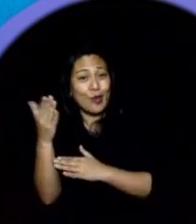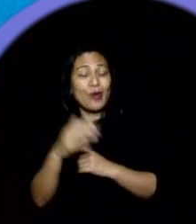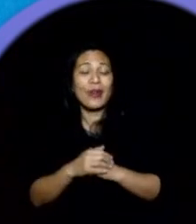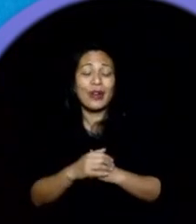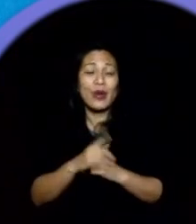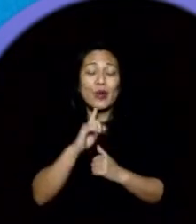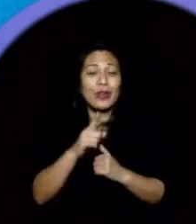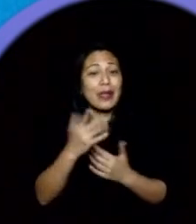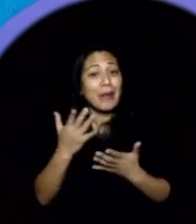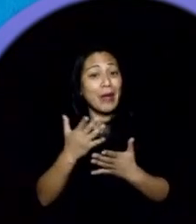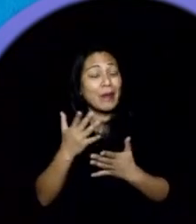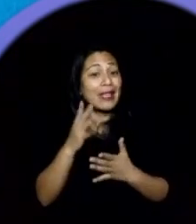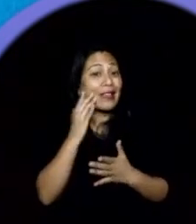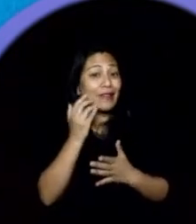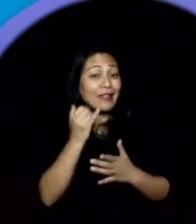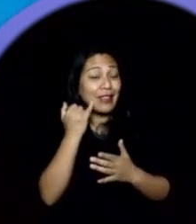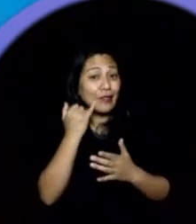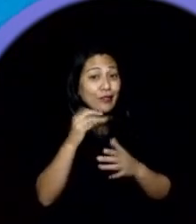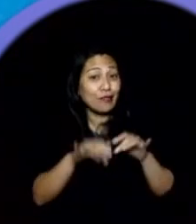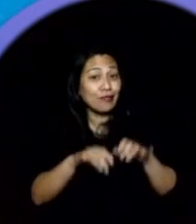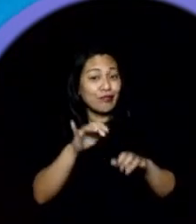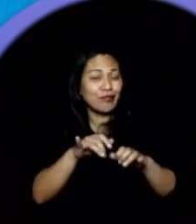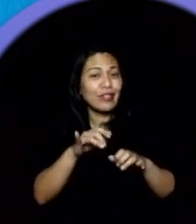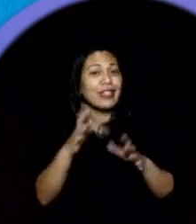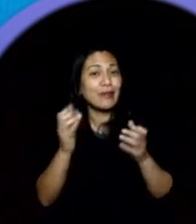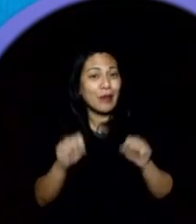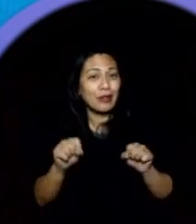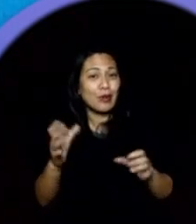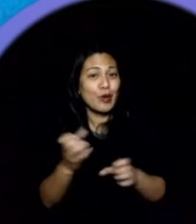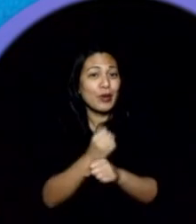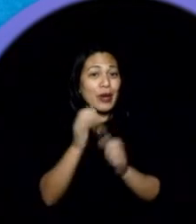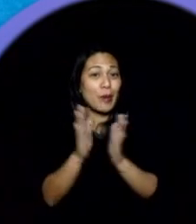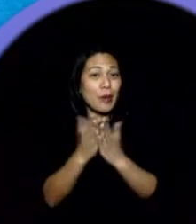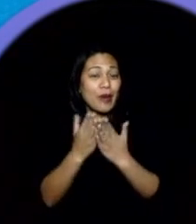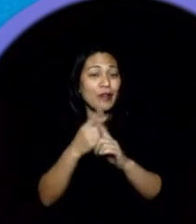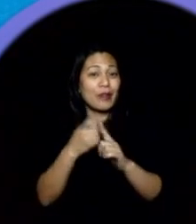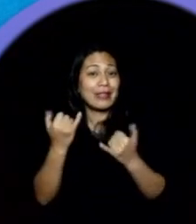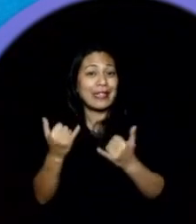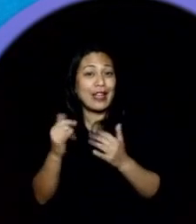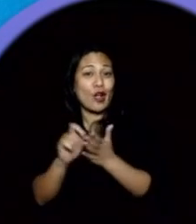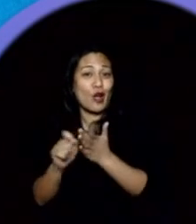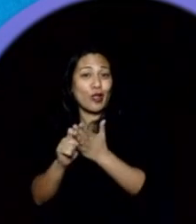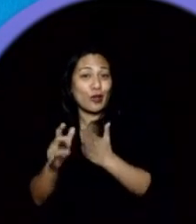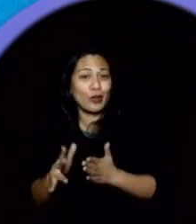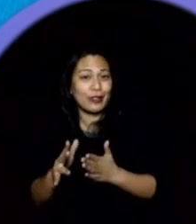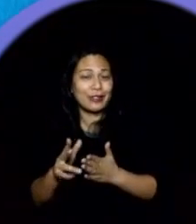Tales website, and you could win a book from one of today's authors. See you again.